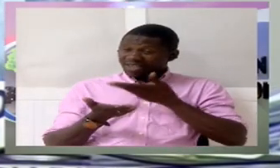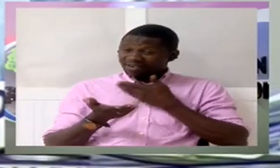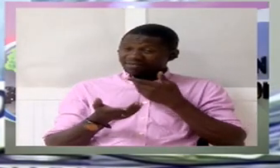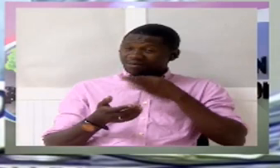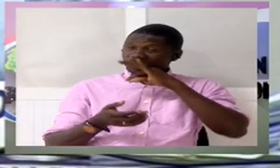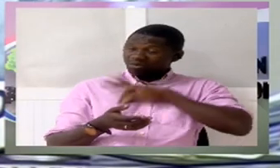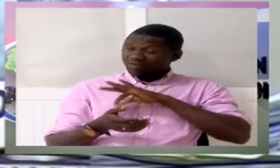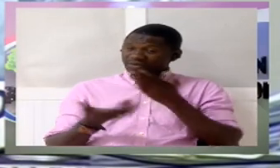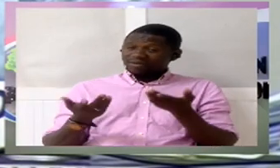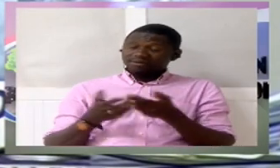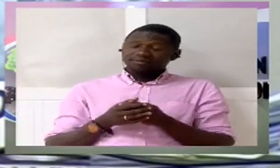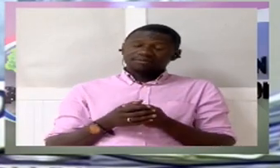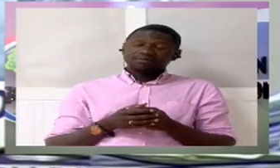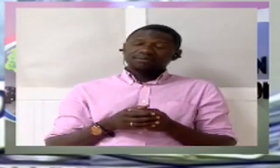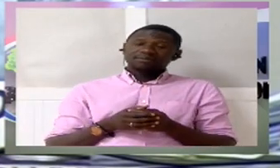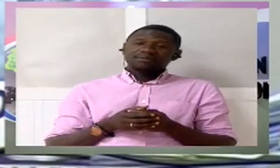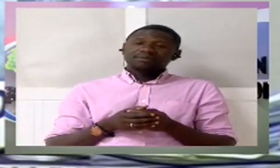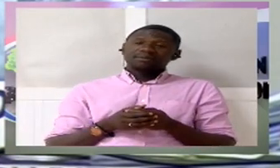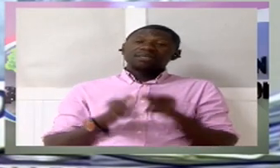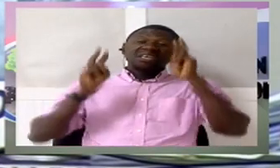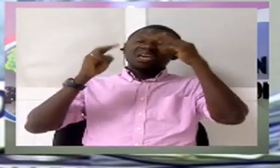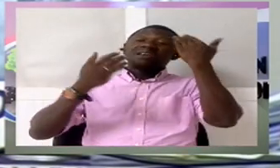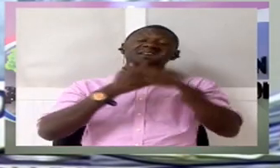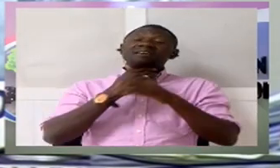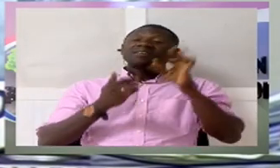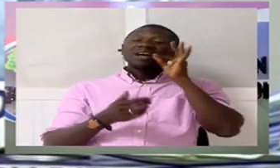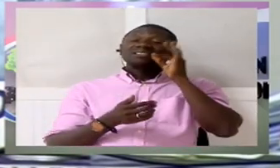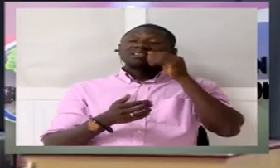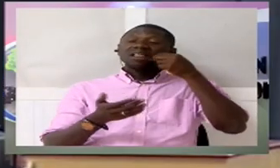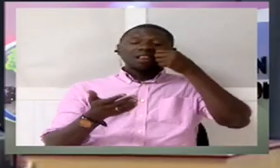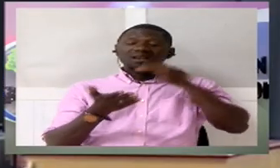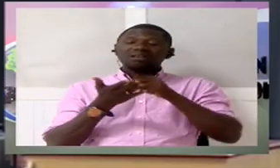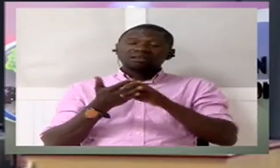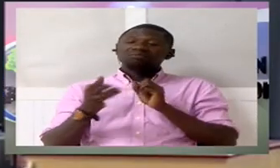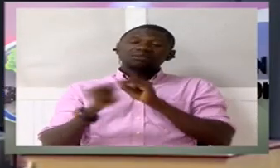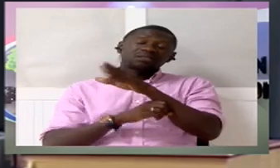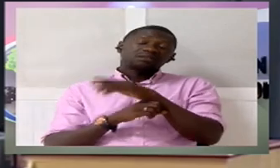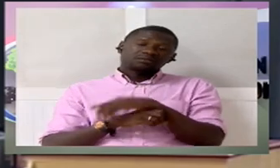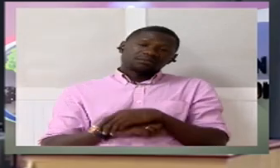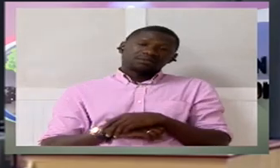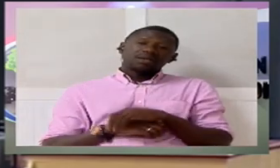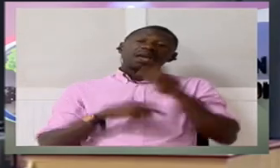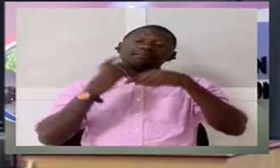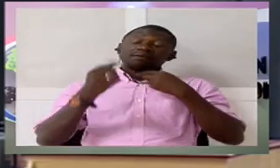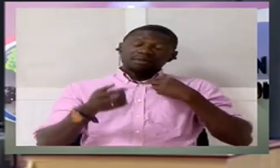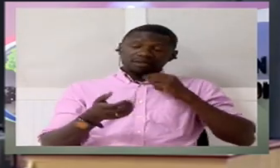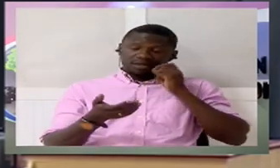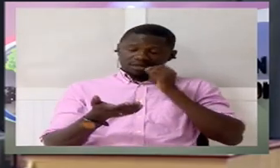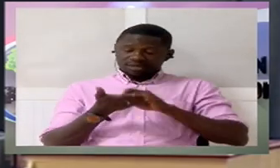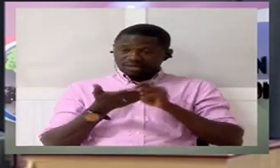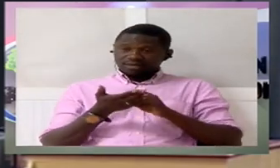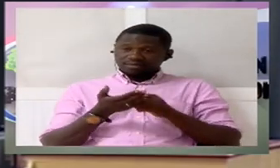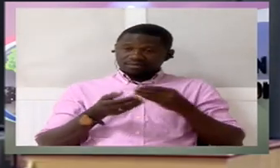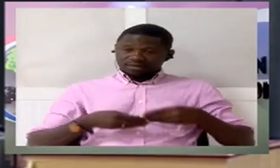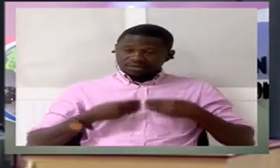He did not respond. The letter. After I wrote it, nga